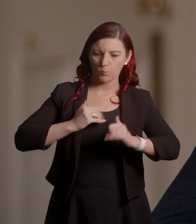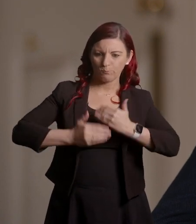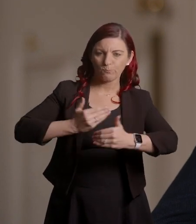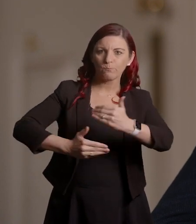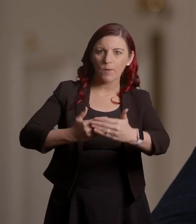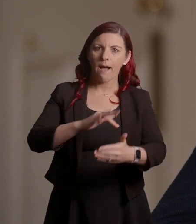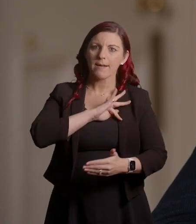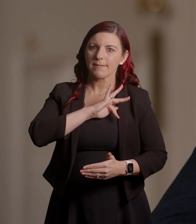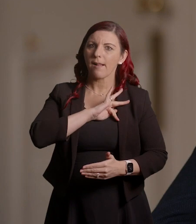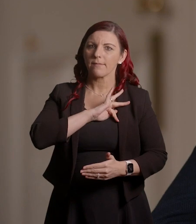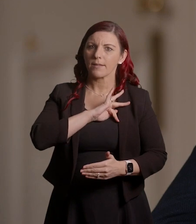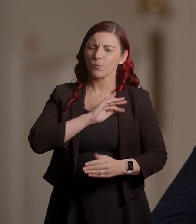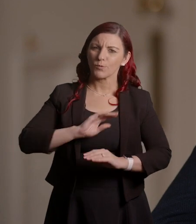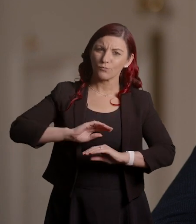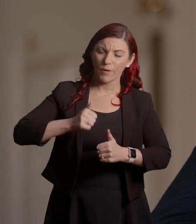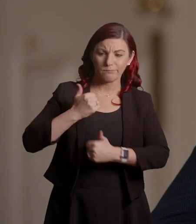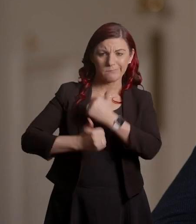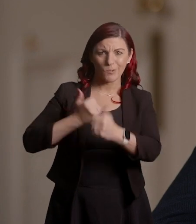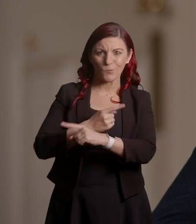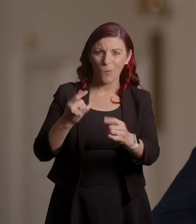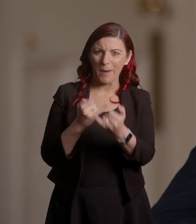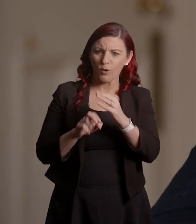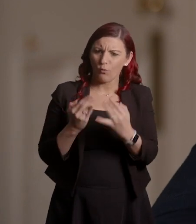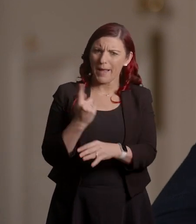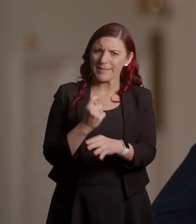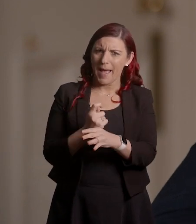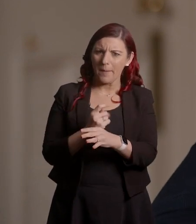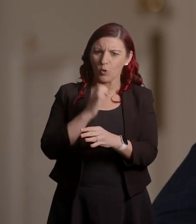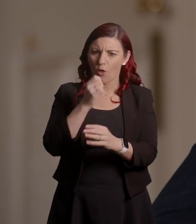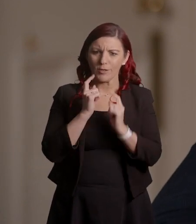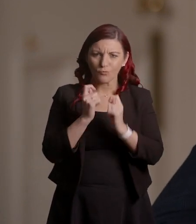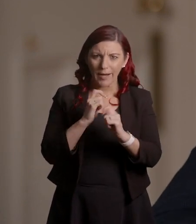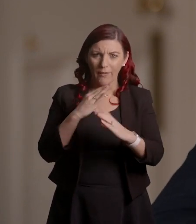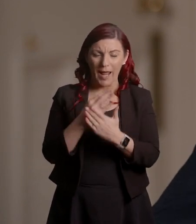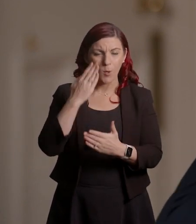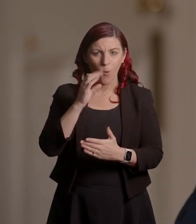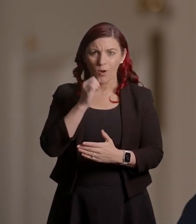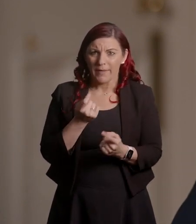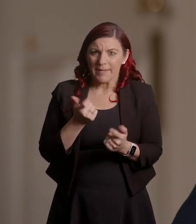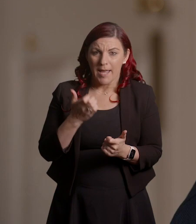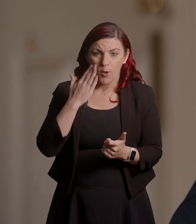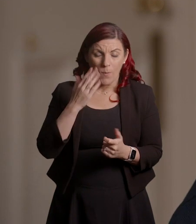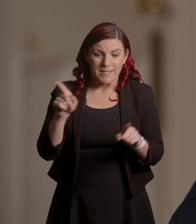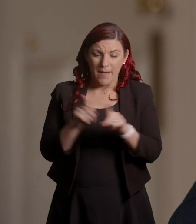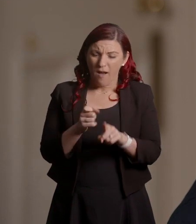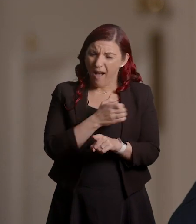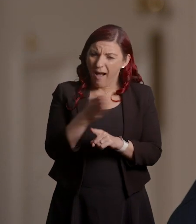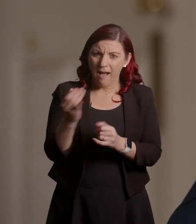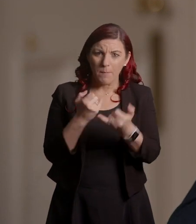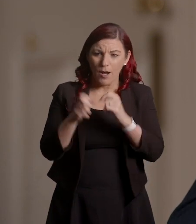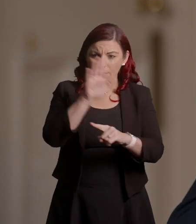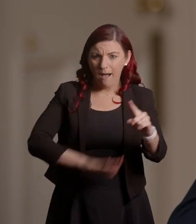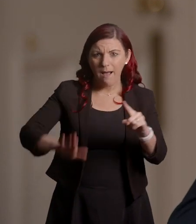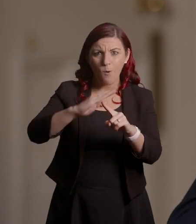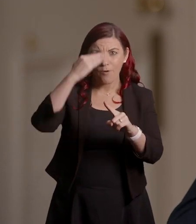thing, and again it was great credit to the players during that period, you know, because it wasn't easy, and I know every player all over the country were all